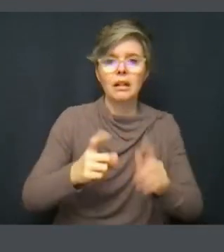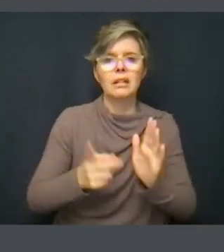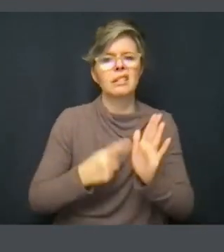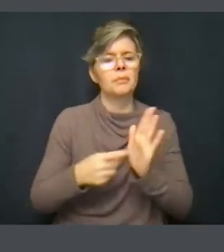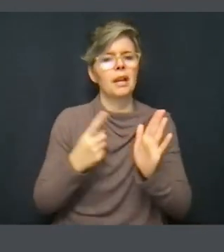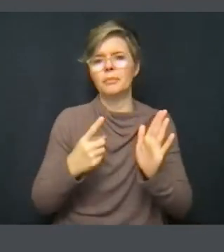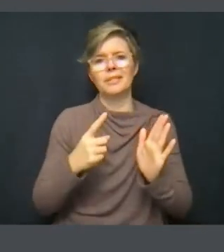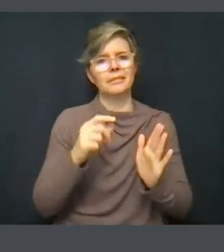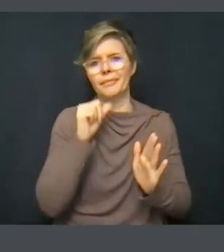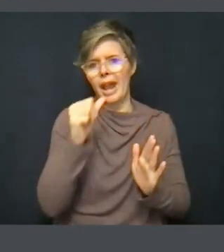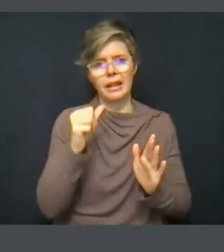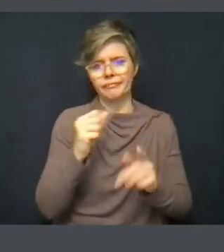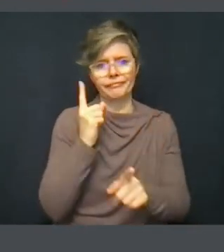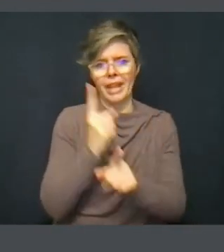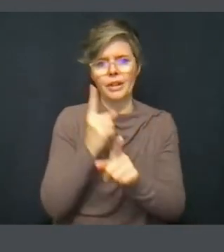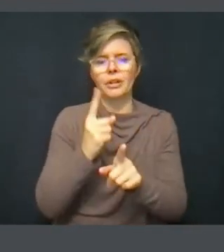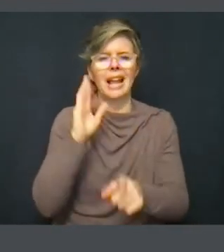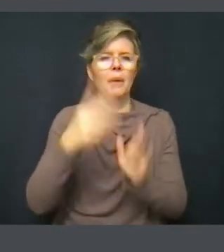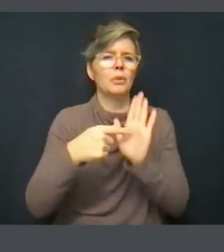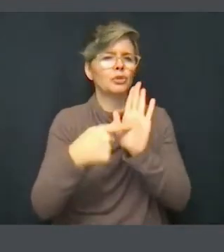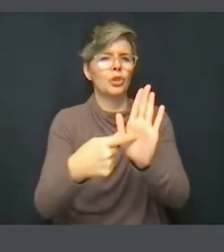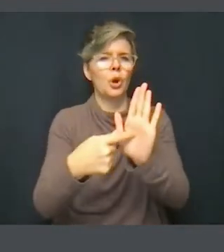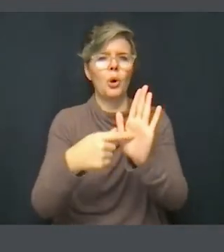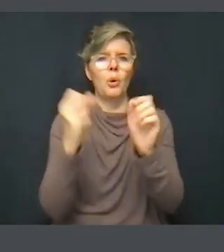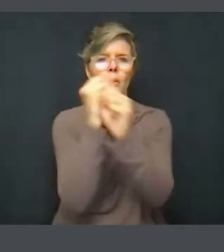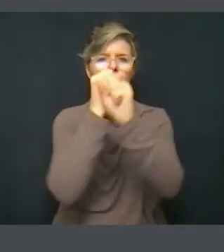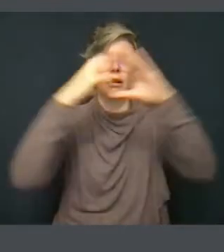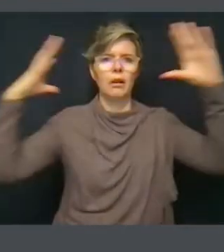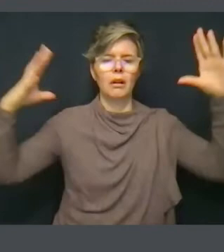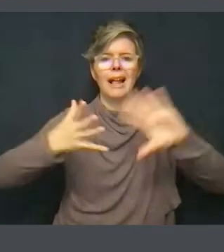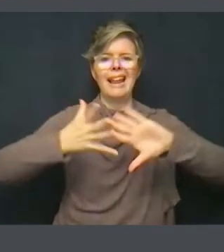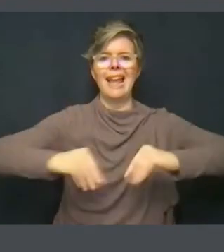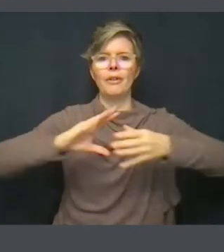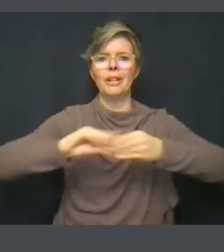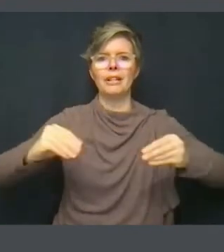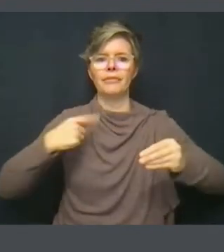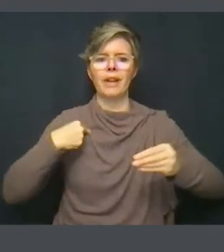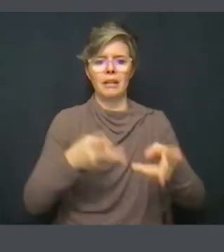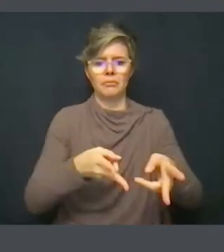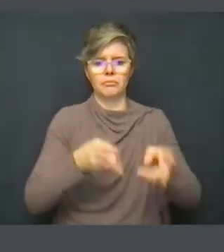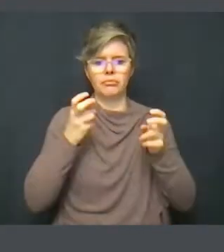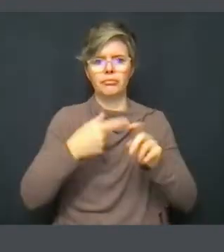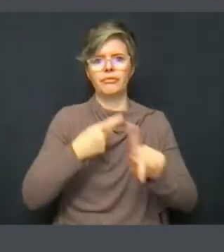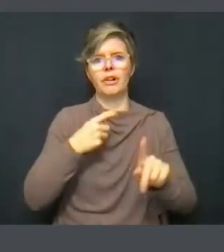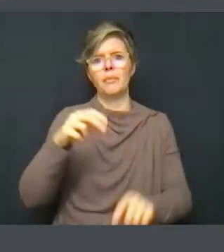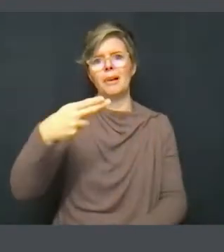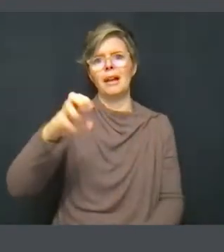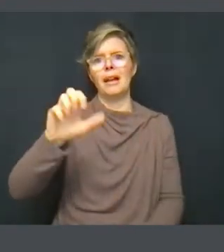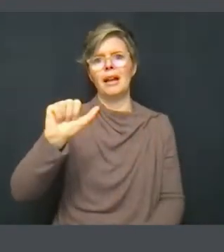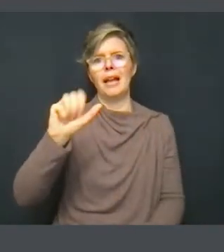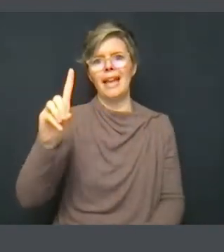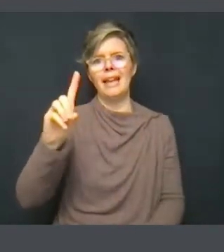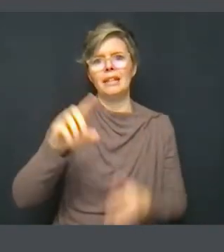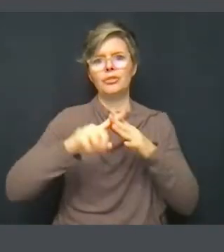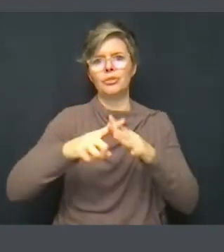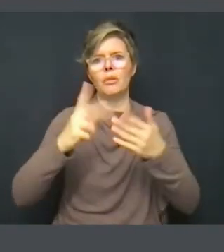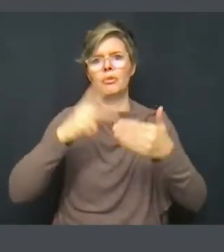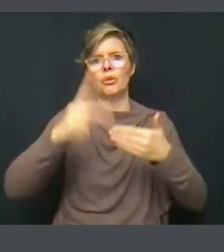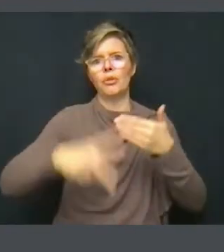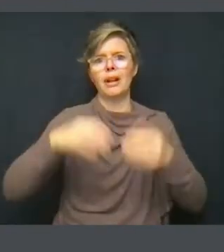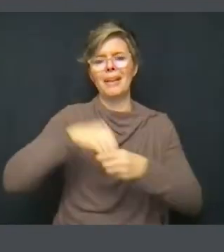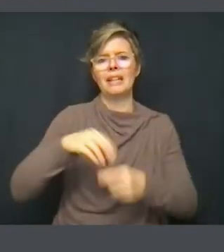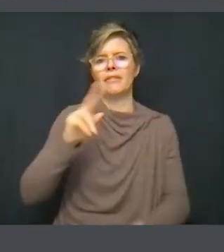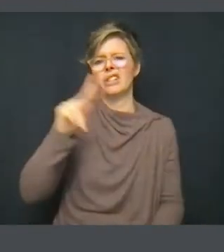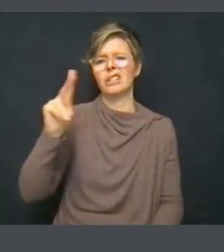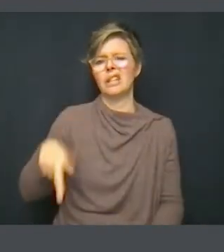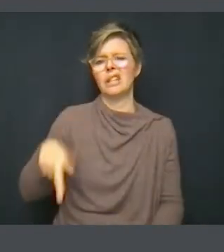going to show you a narrative that I obtained from a kid in Head Start in Philadelphia, right?